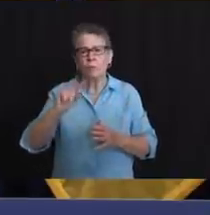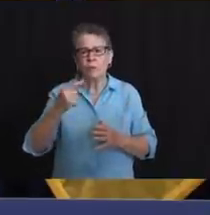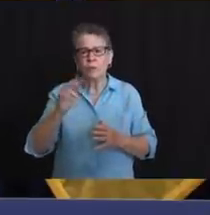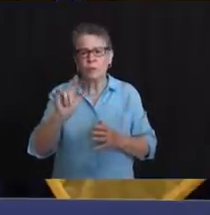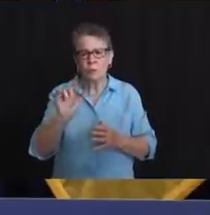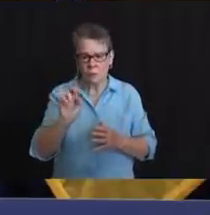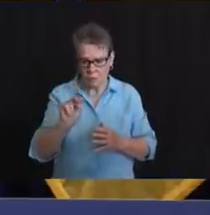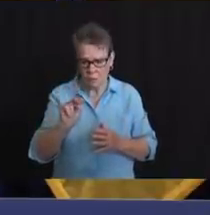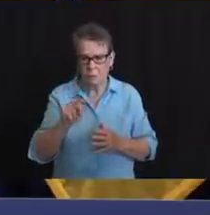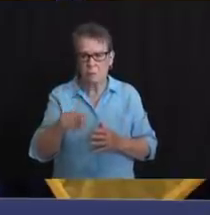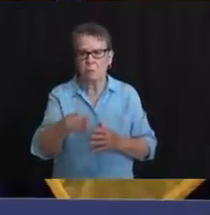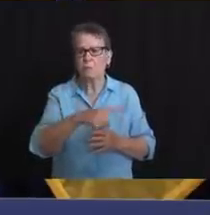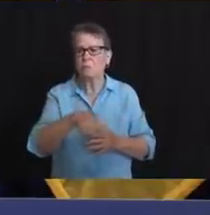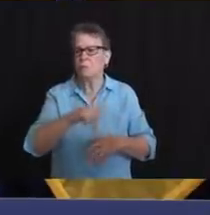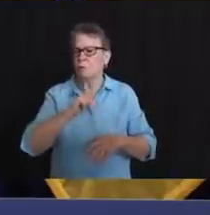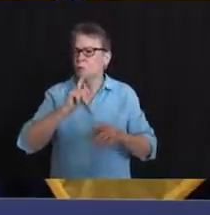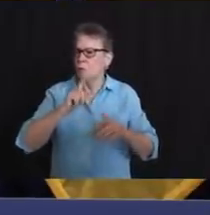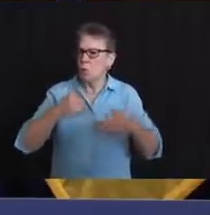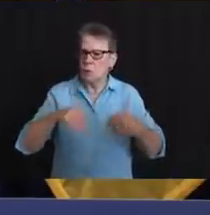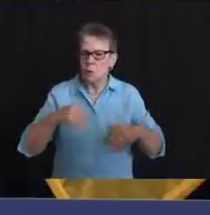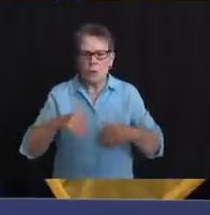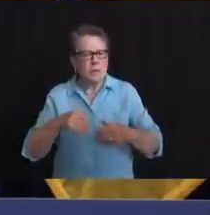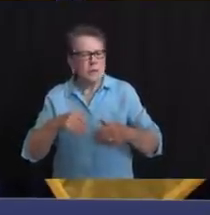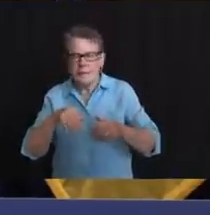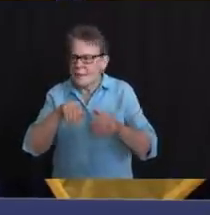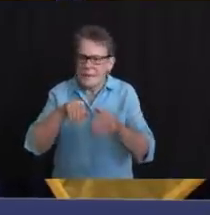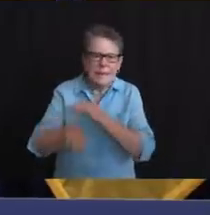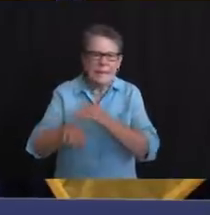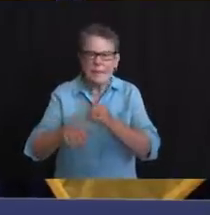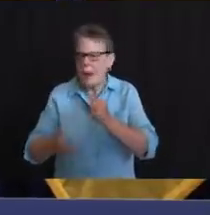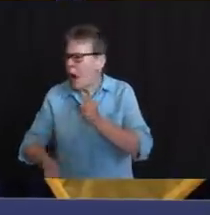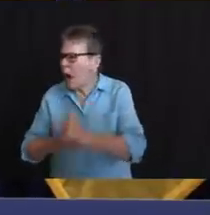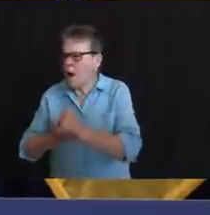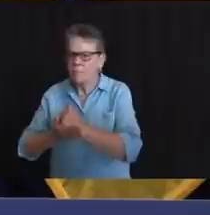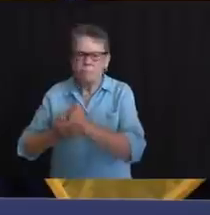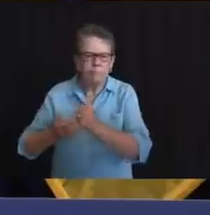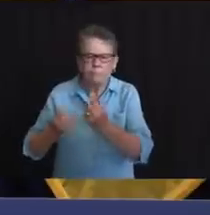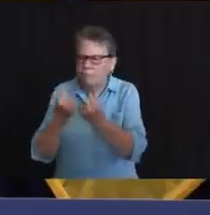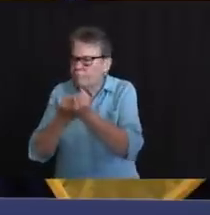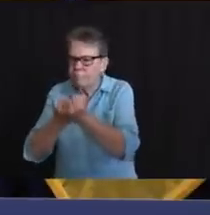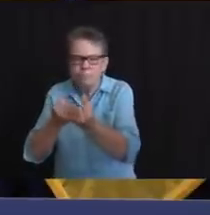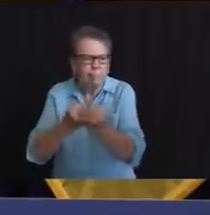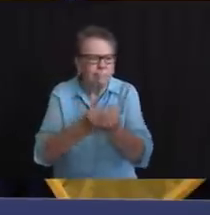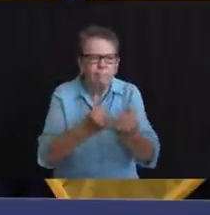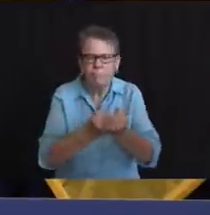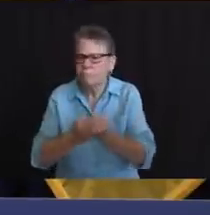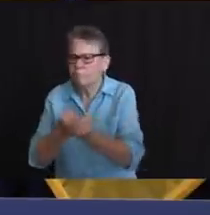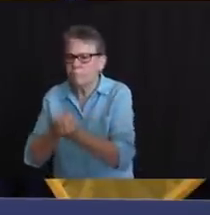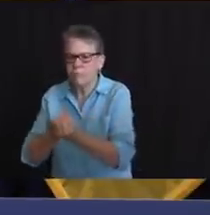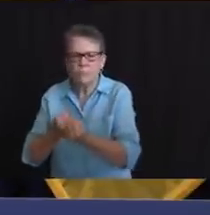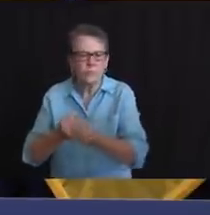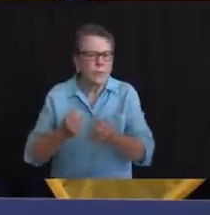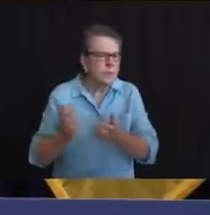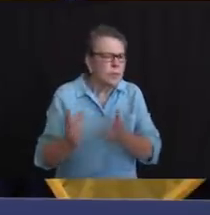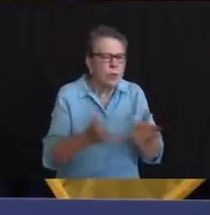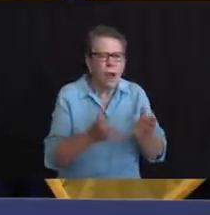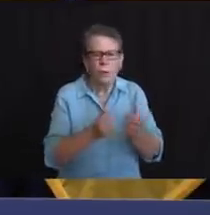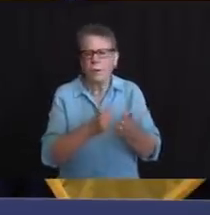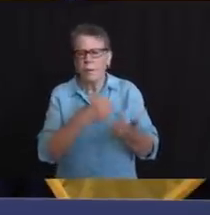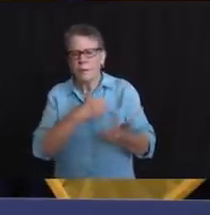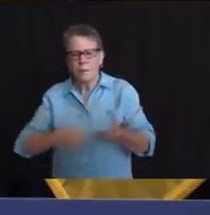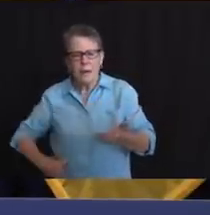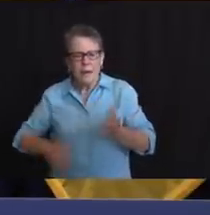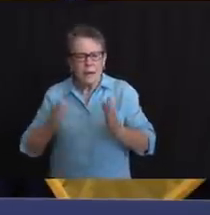your colleagues. And I had the honor of speaking to Mayor Kelly, but also the police chief, and just about an hour ago with